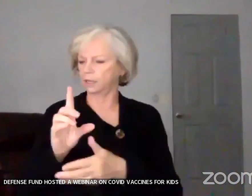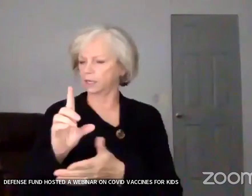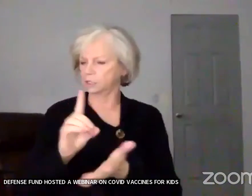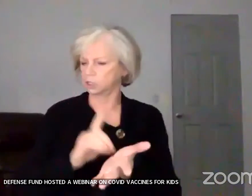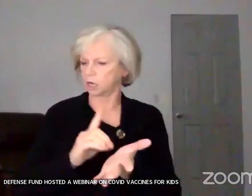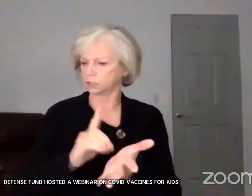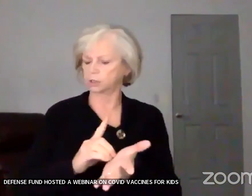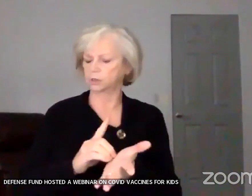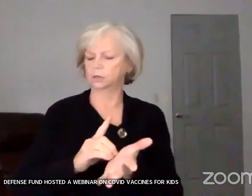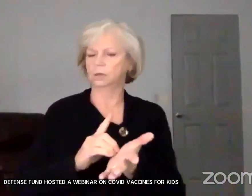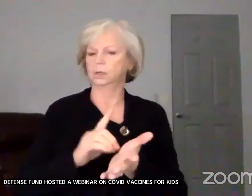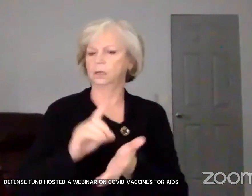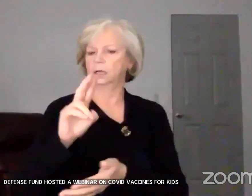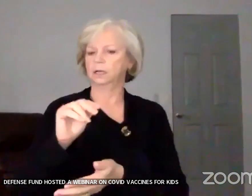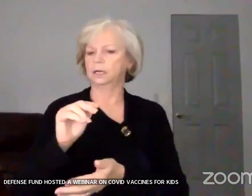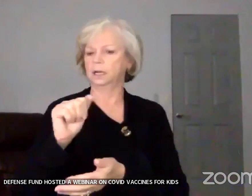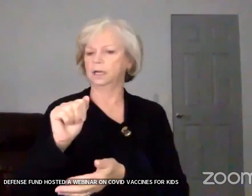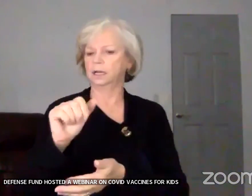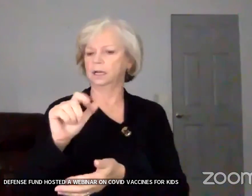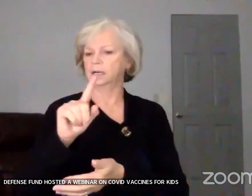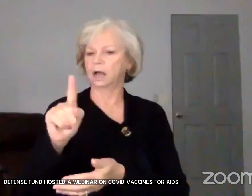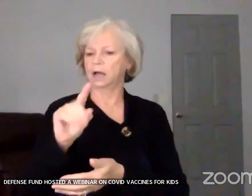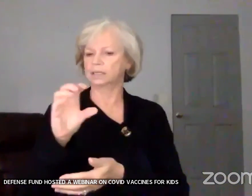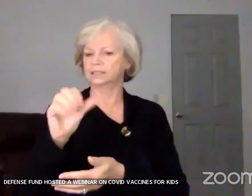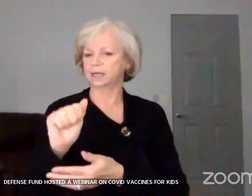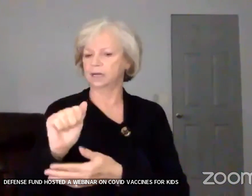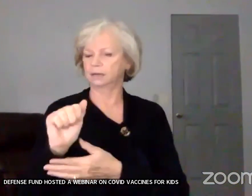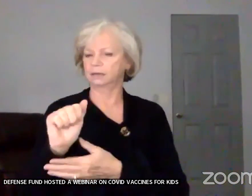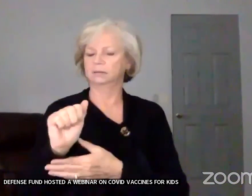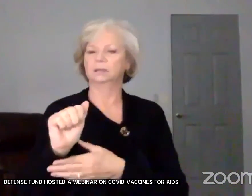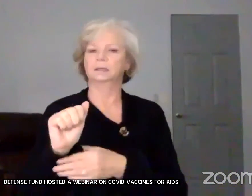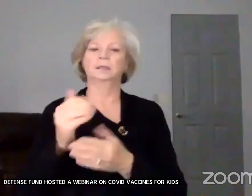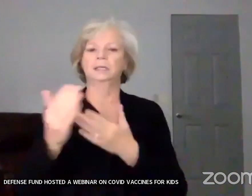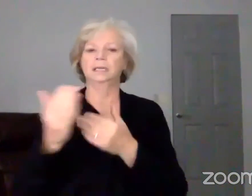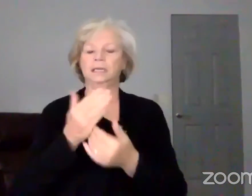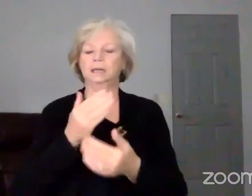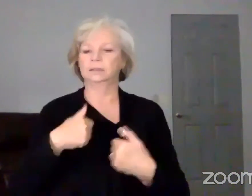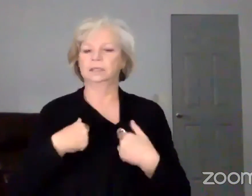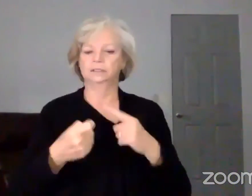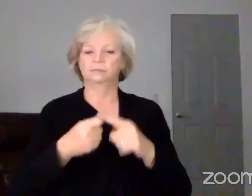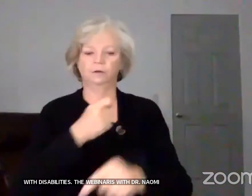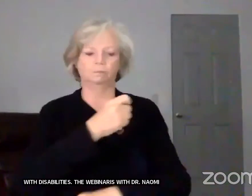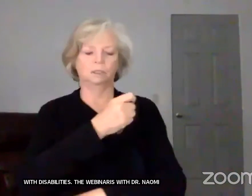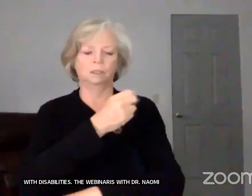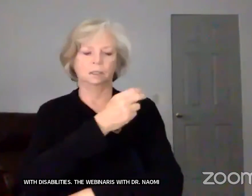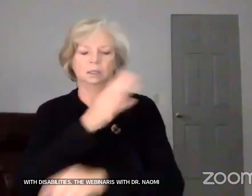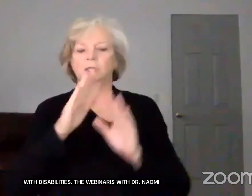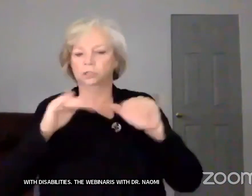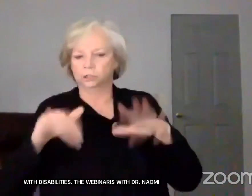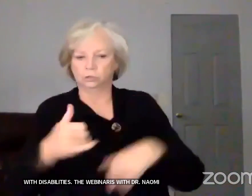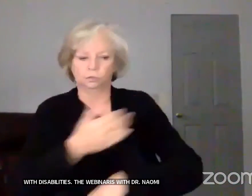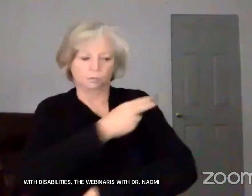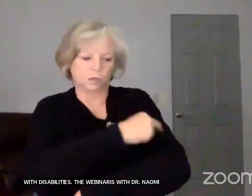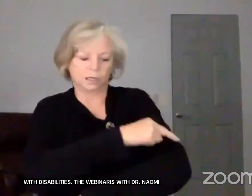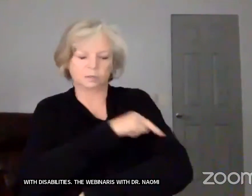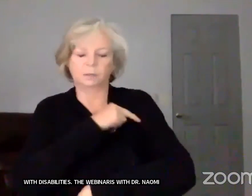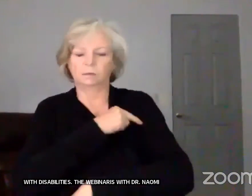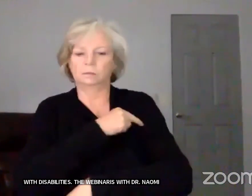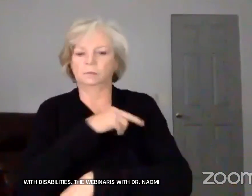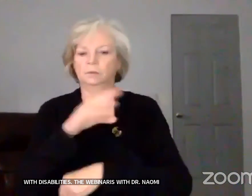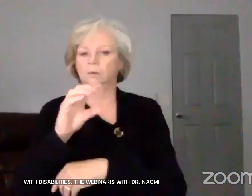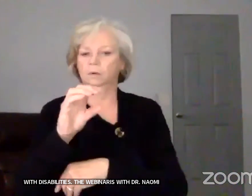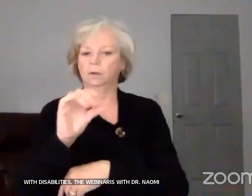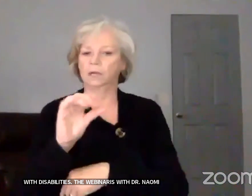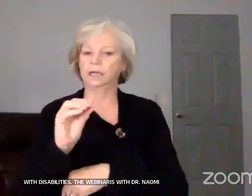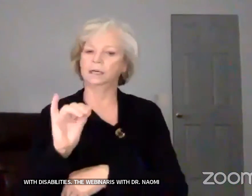Spinoza, who is with UCSF, Benioff Children's Hospital in Oakland. If you're interested in taking a look at that webinar or sharing